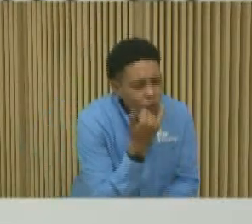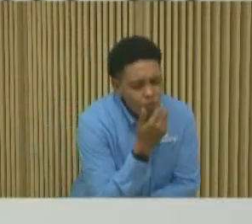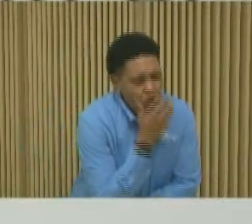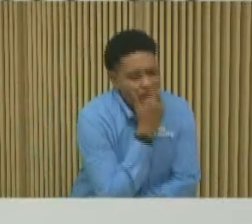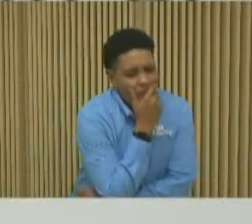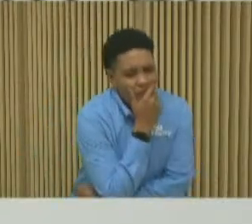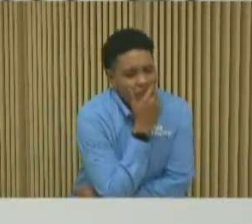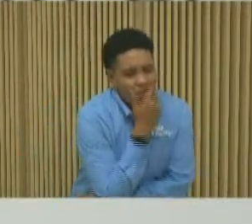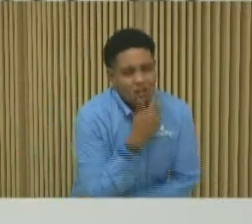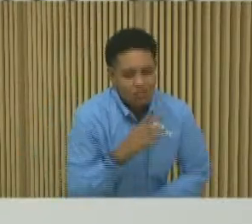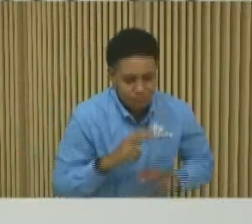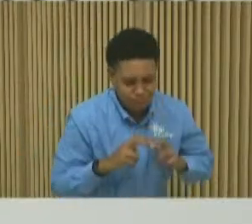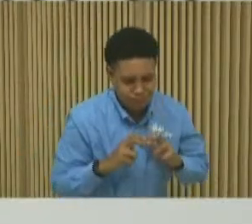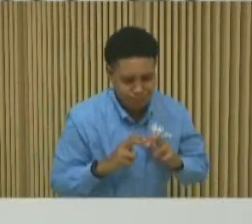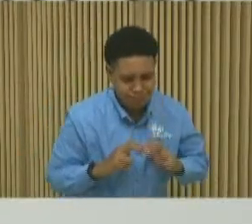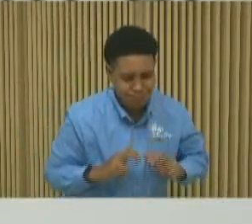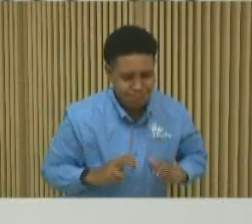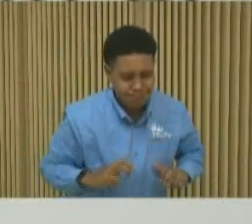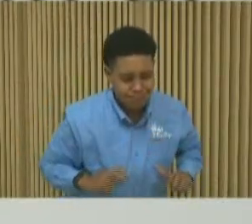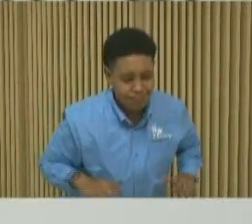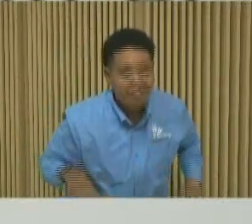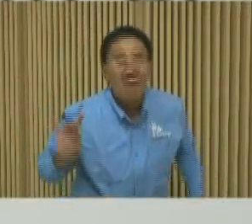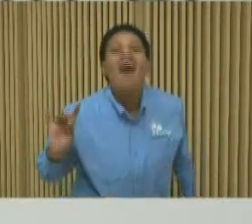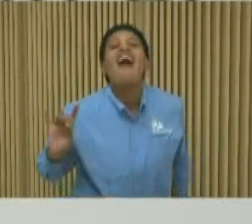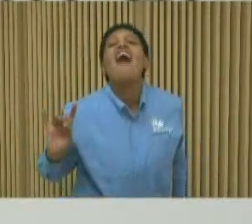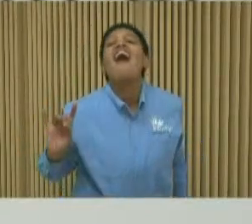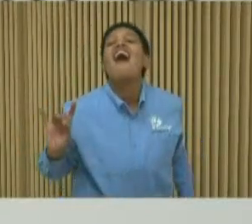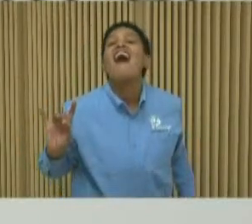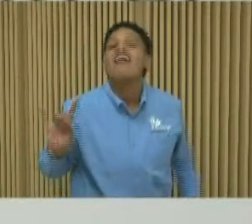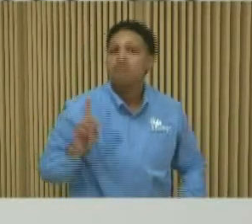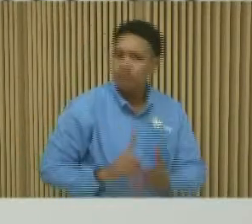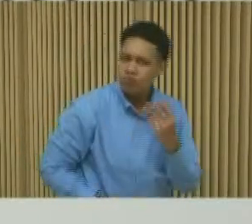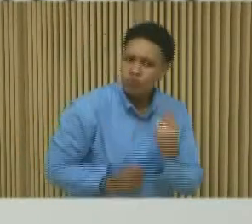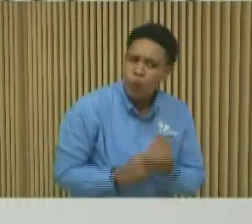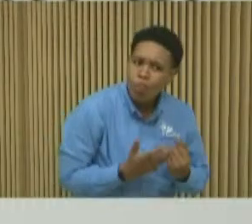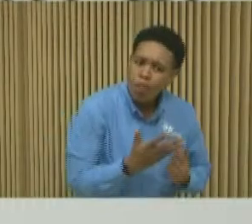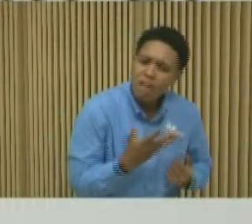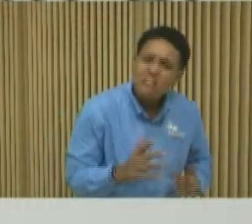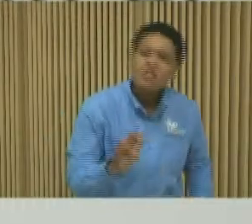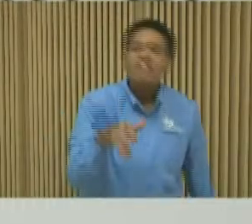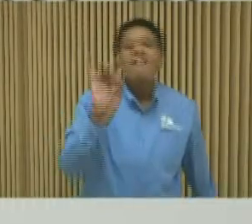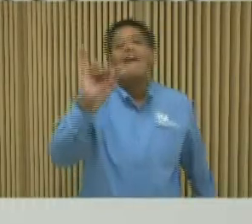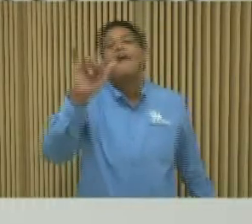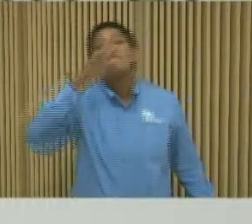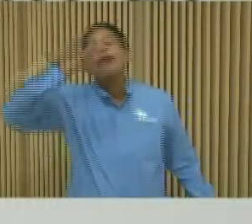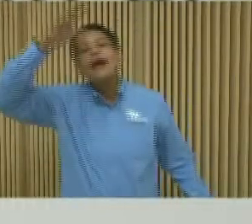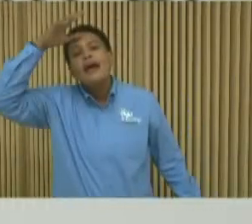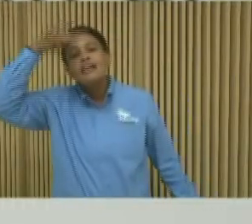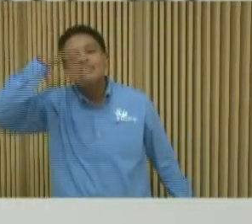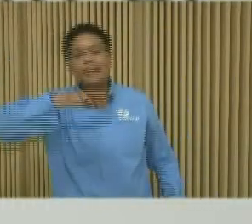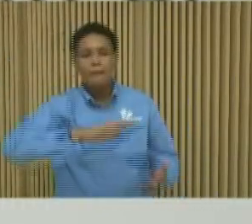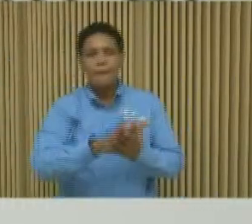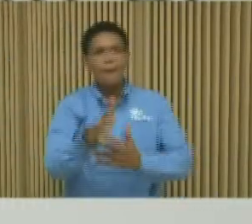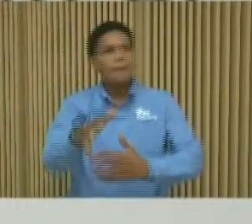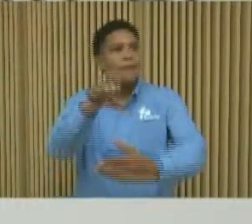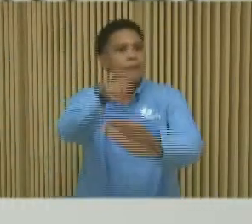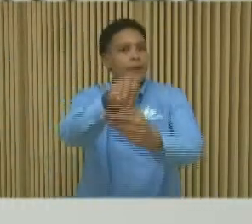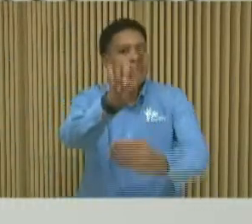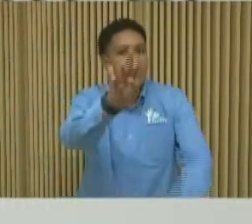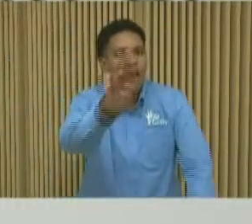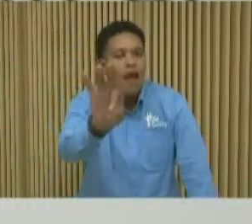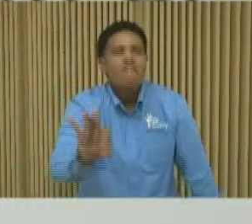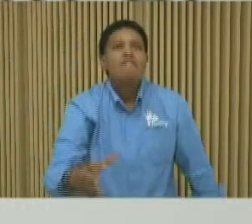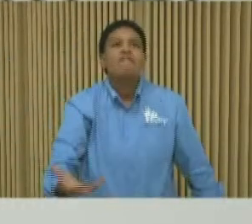And once that trust has been established, you find that the parents become a part of it,